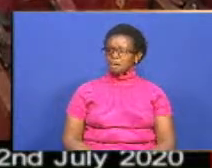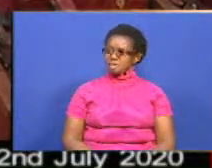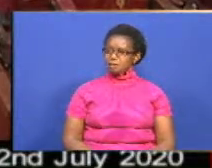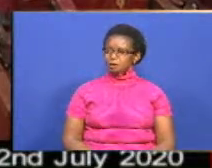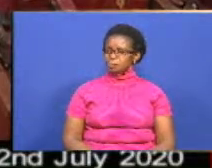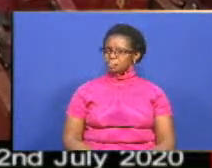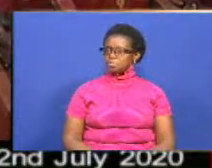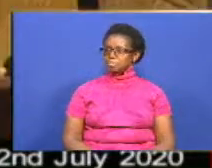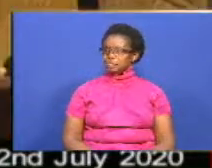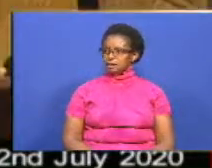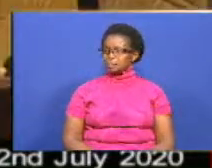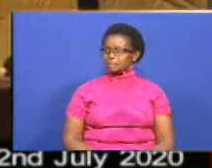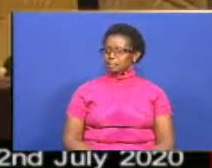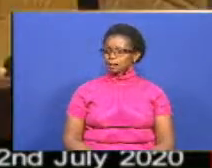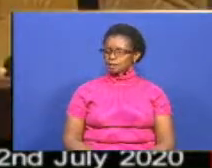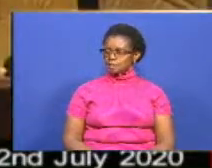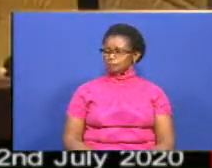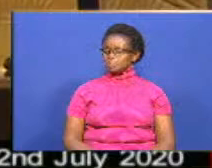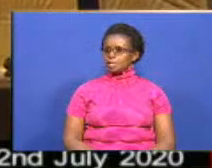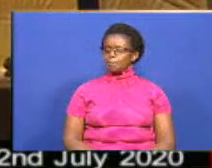Let's now move to the next order.